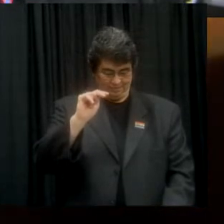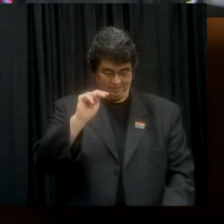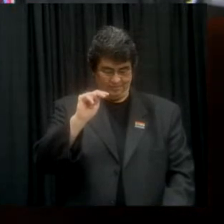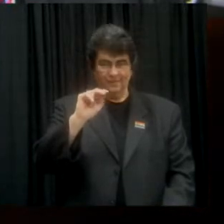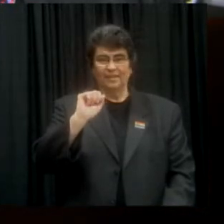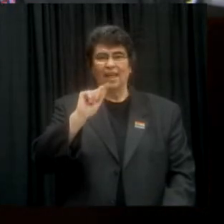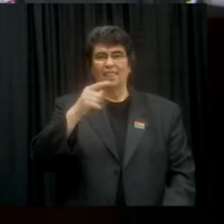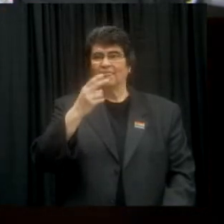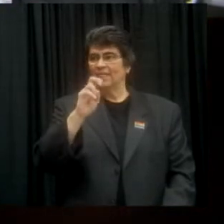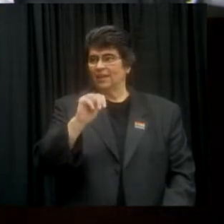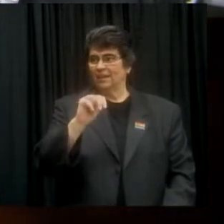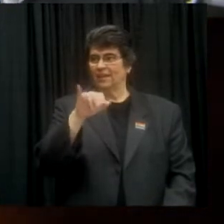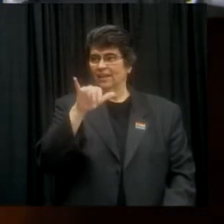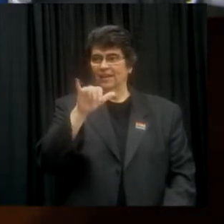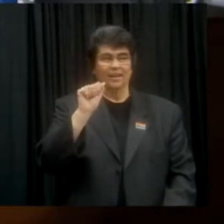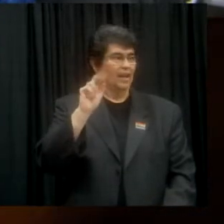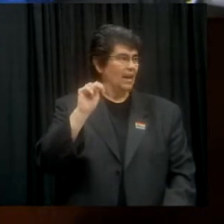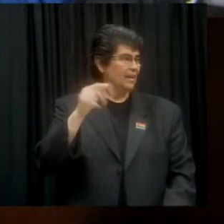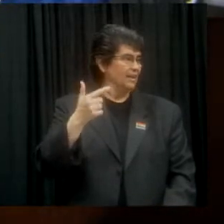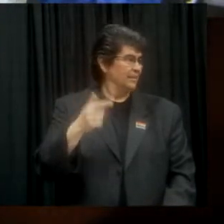Nathan Yang.